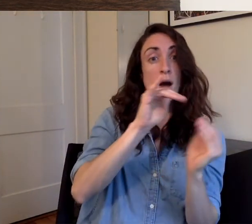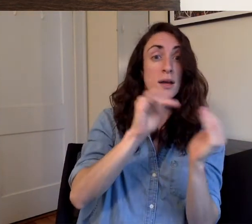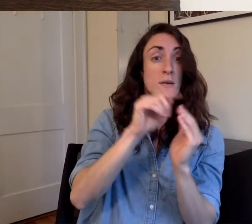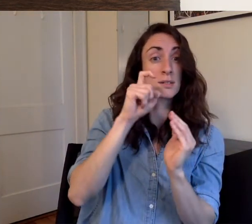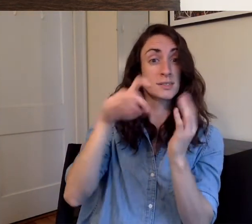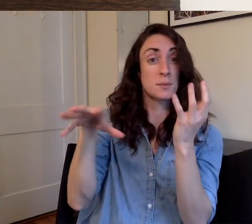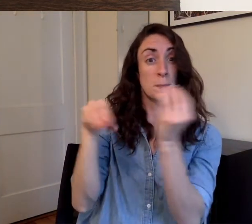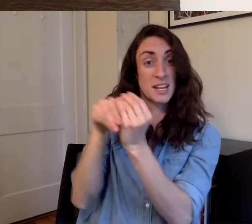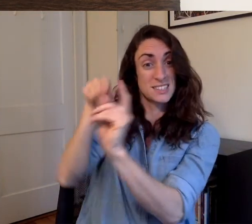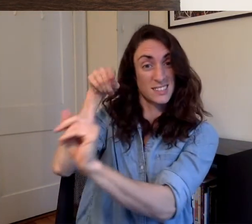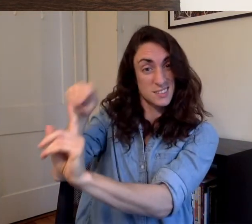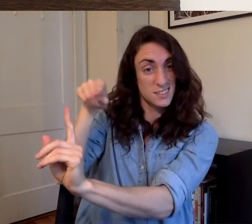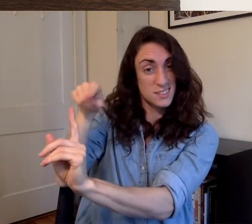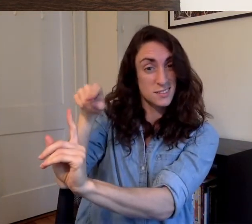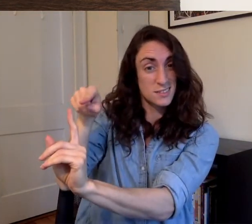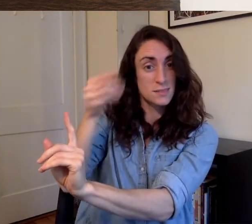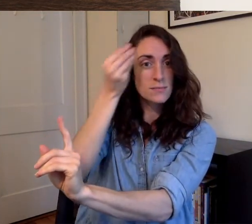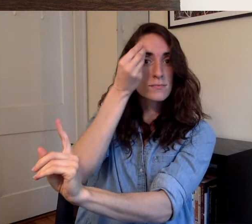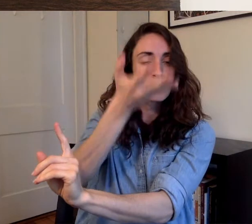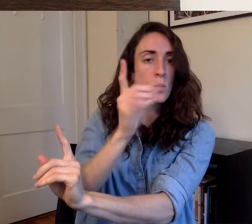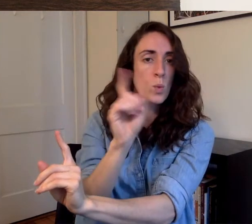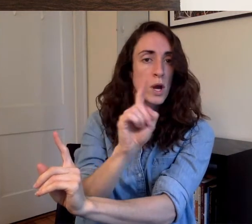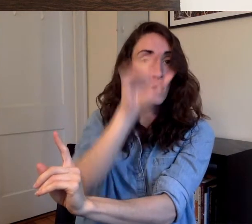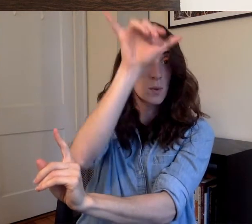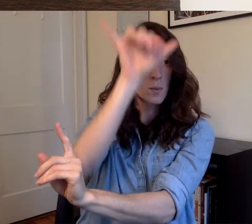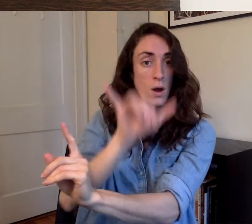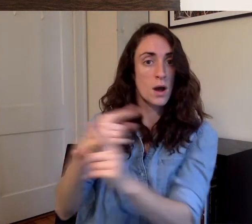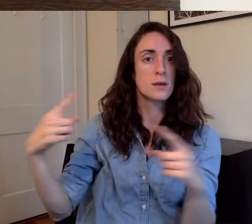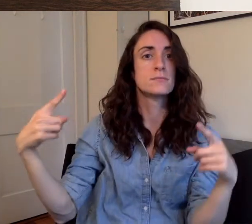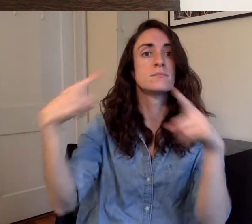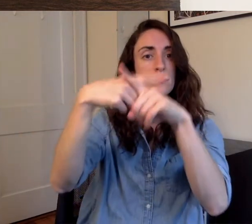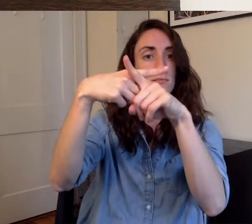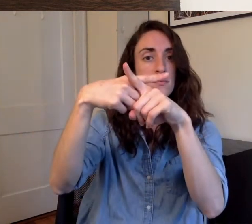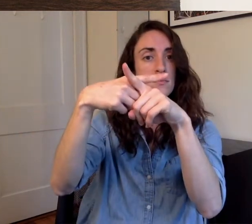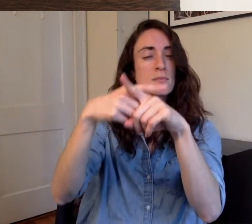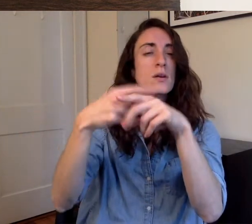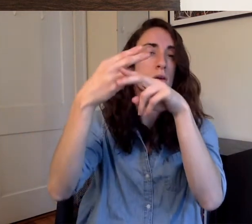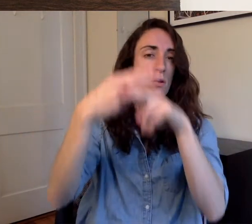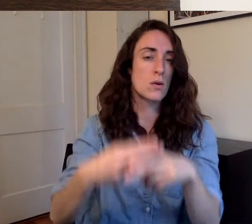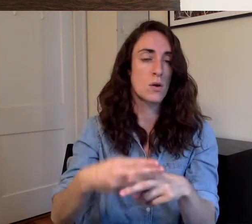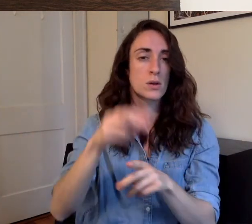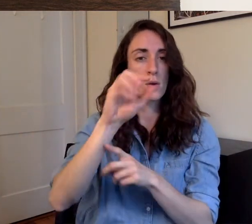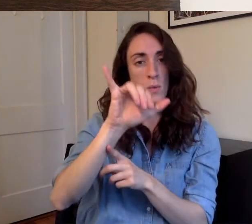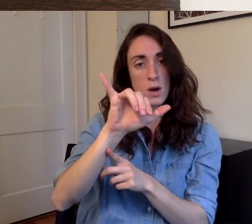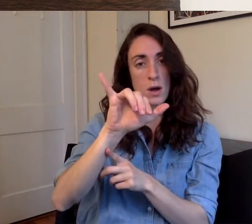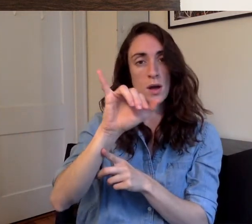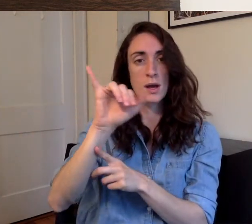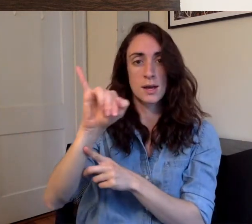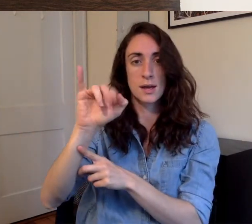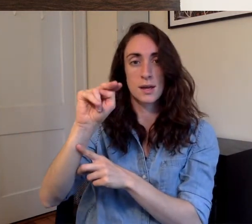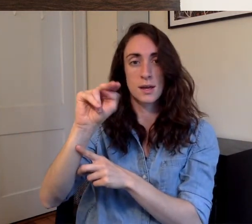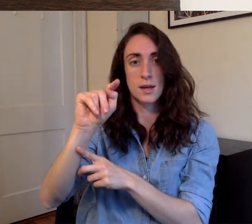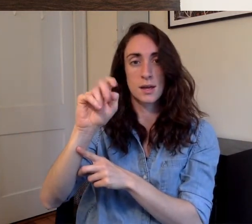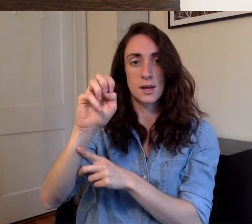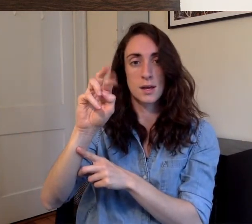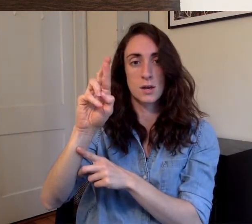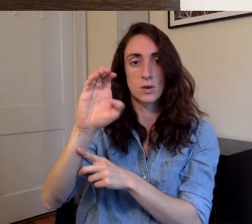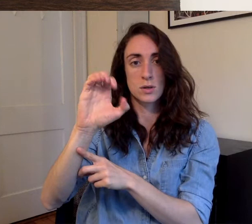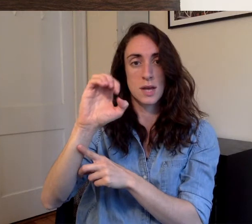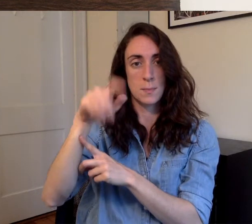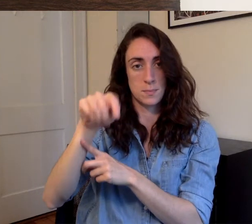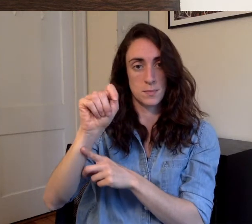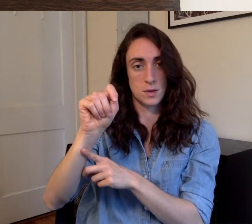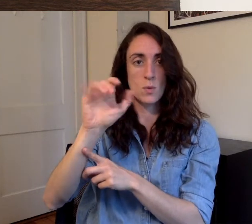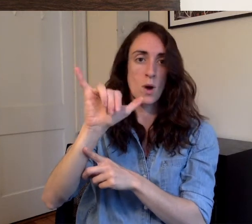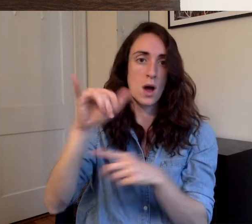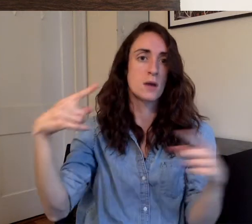So that number, that constant that's being added in the function, lets us know where on the y-axis the line will cross, and that's called the